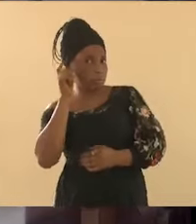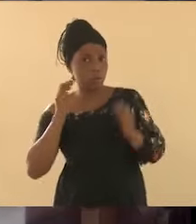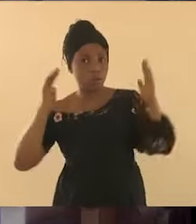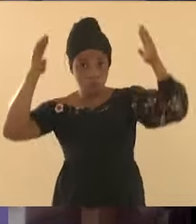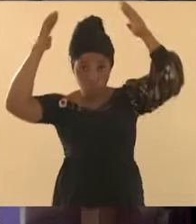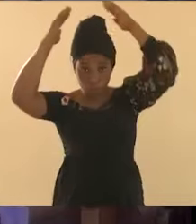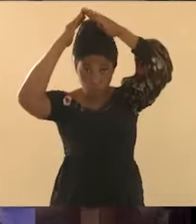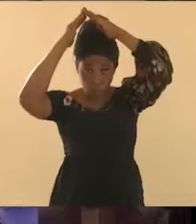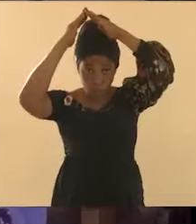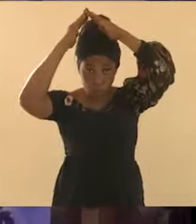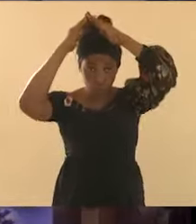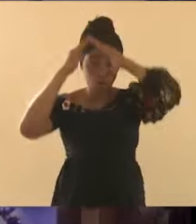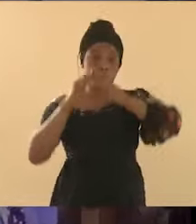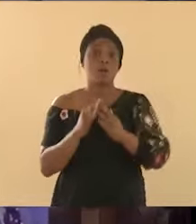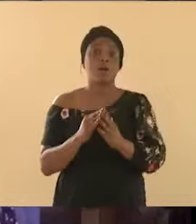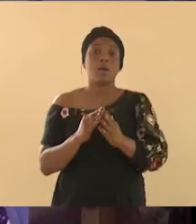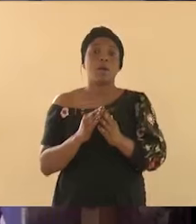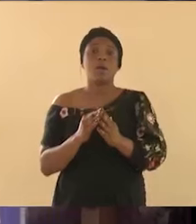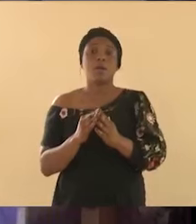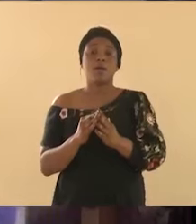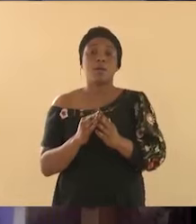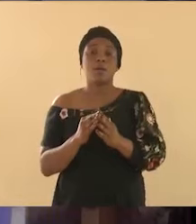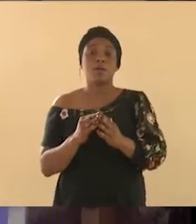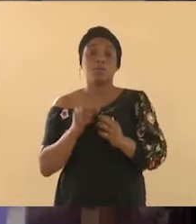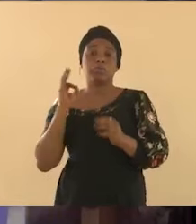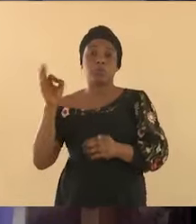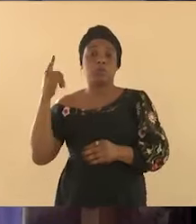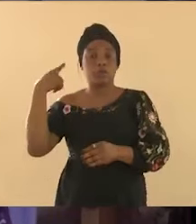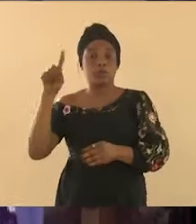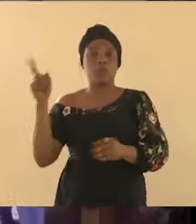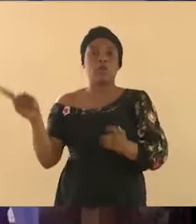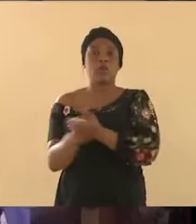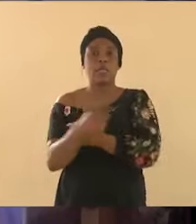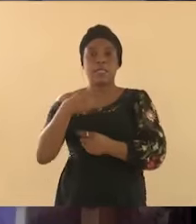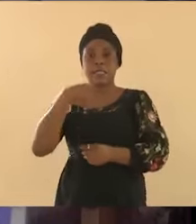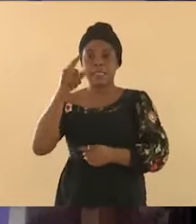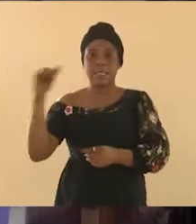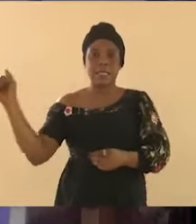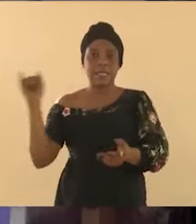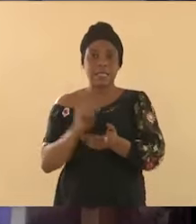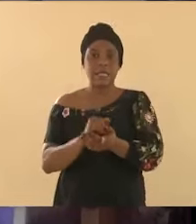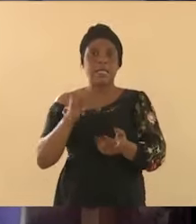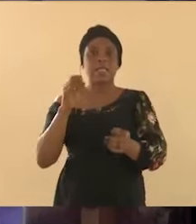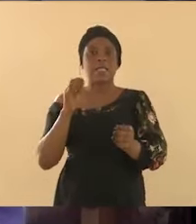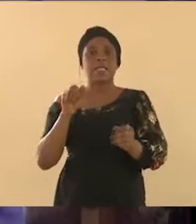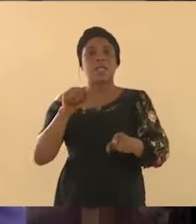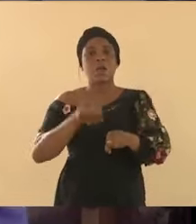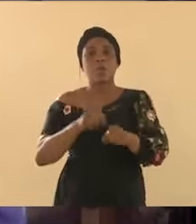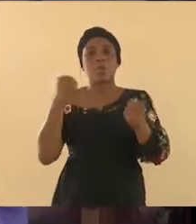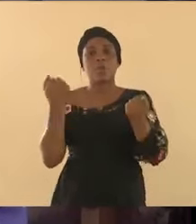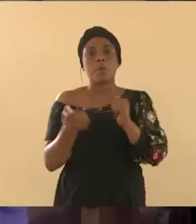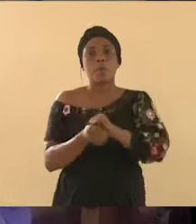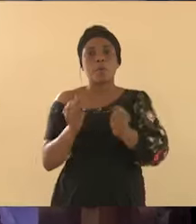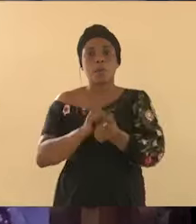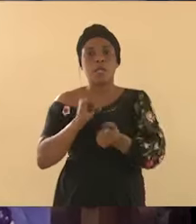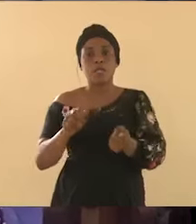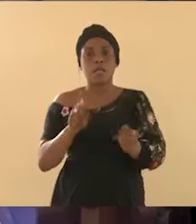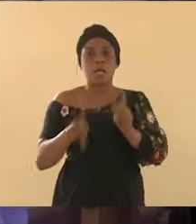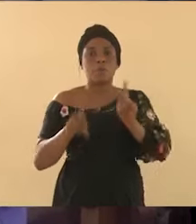I was listening to Bishop Barron's homily for today, and he says that what the problem is